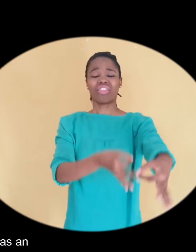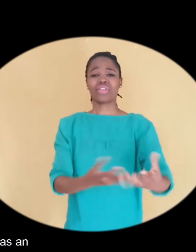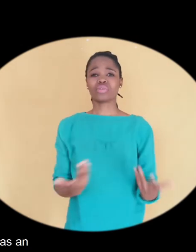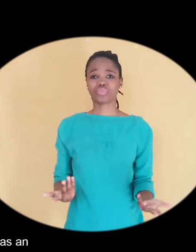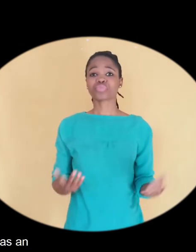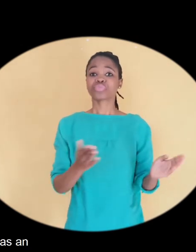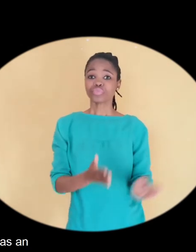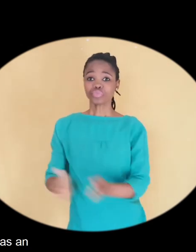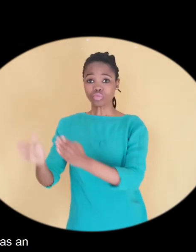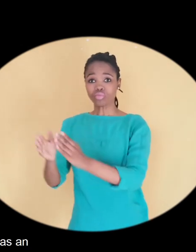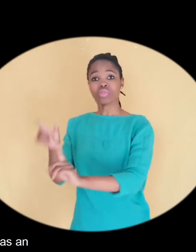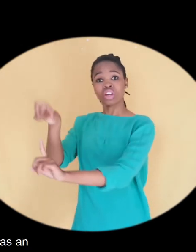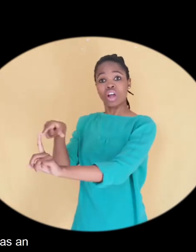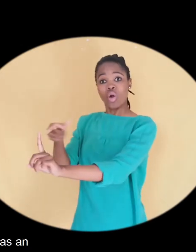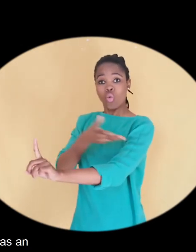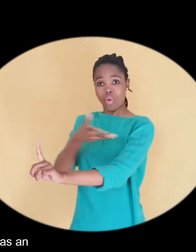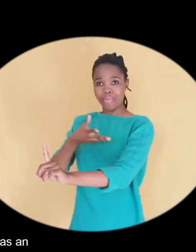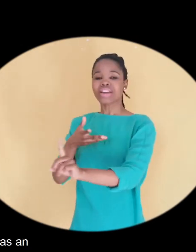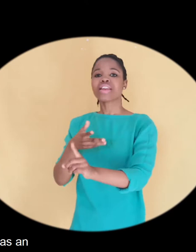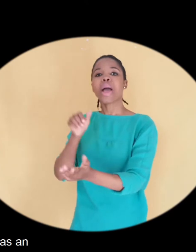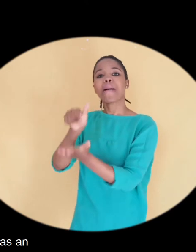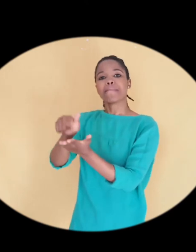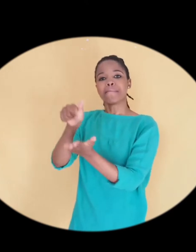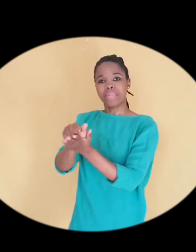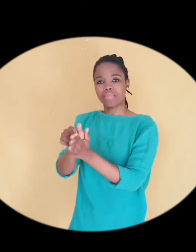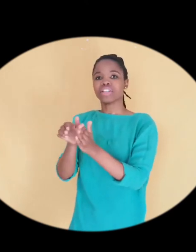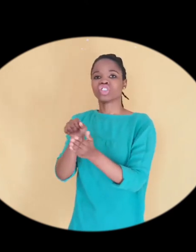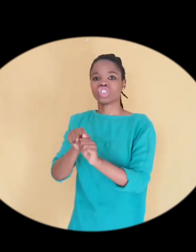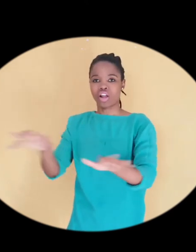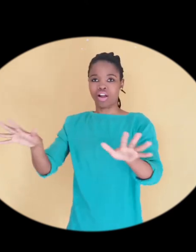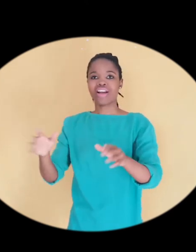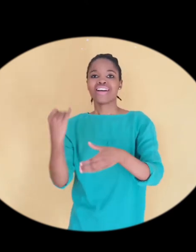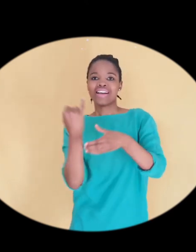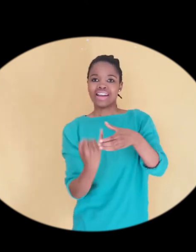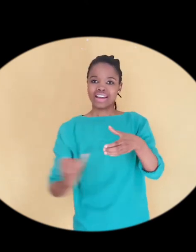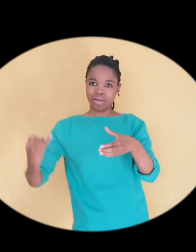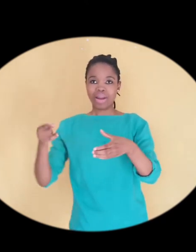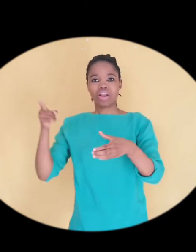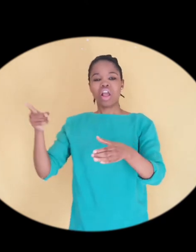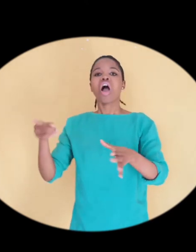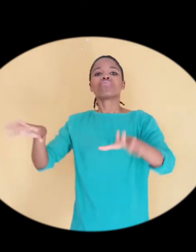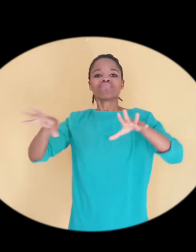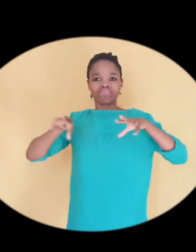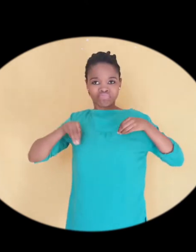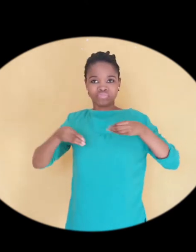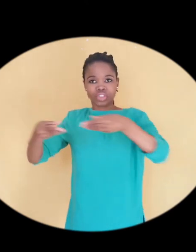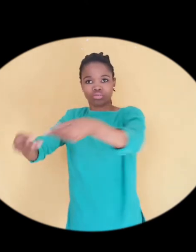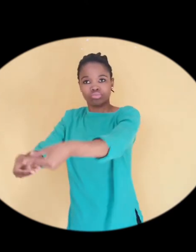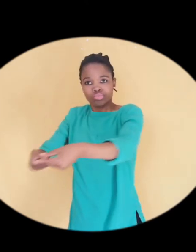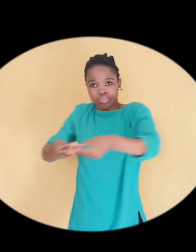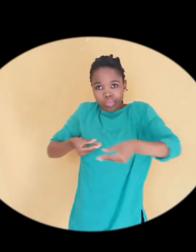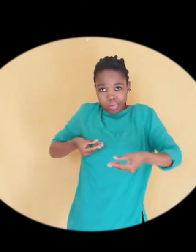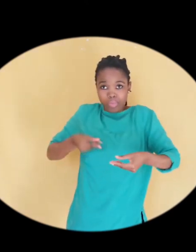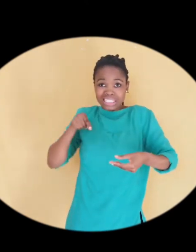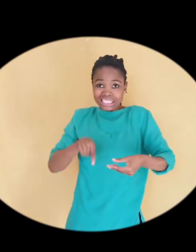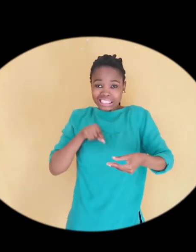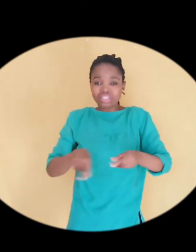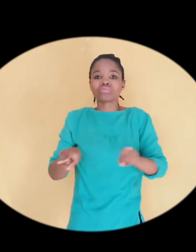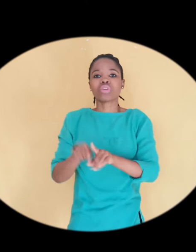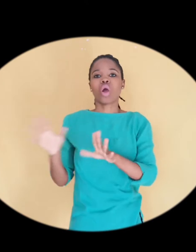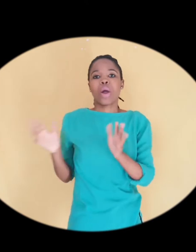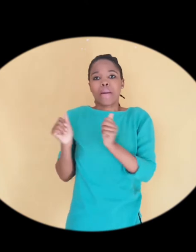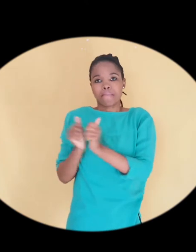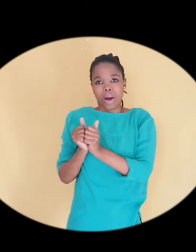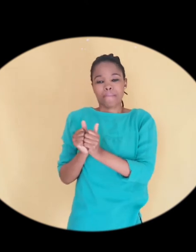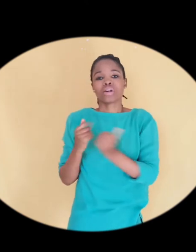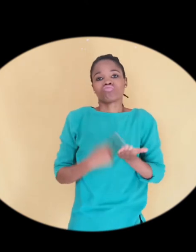this lady who was an independent publisher, and she said she'll take it. We'll work